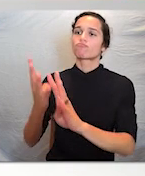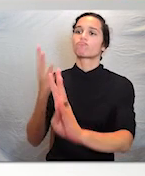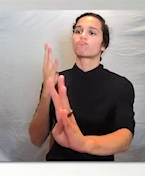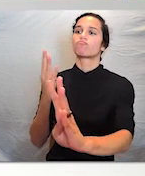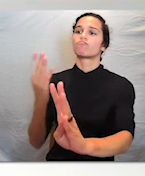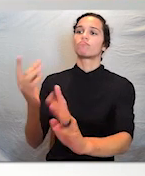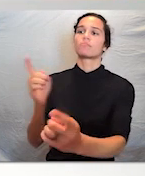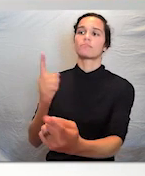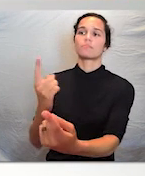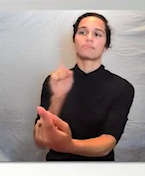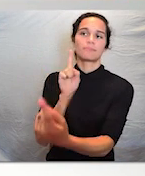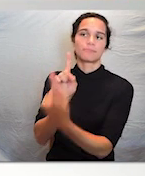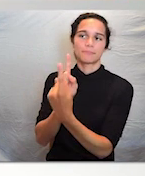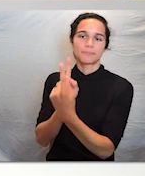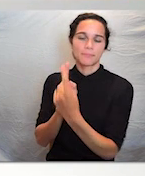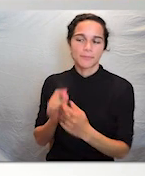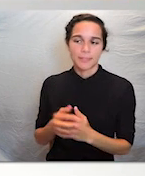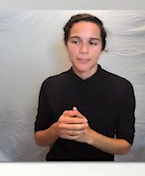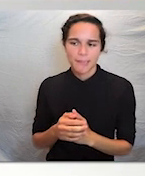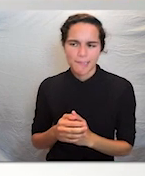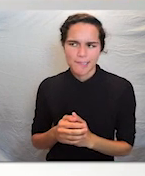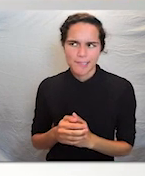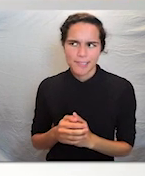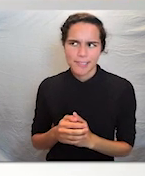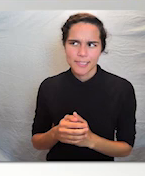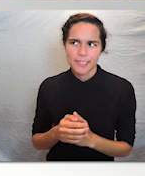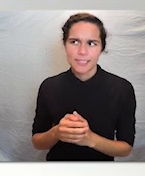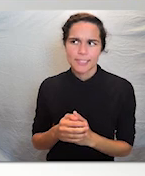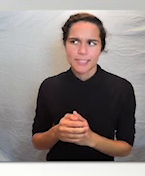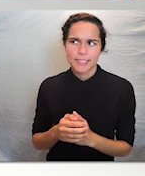have my card, talk to me.